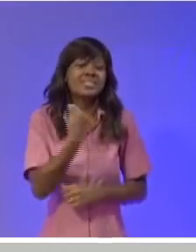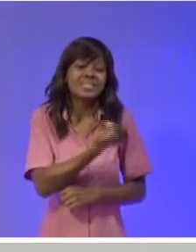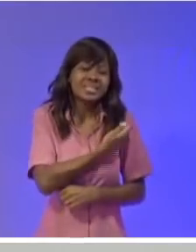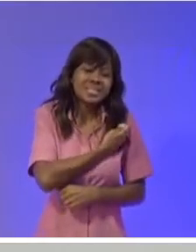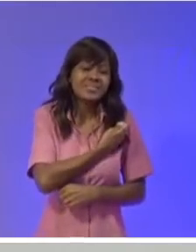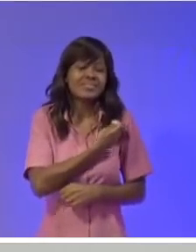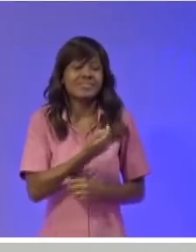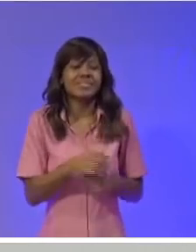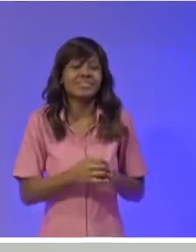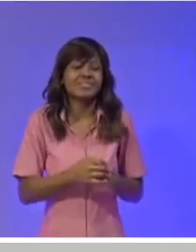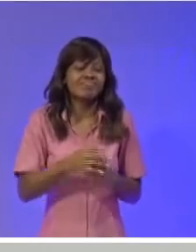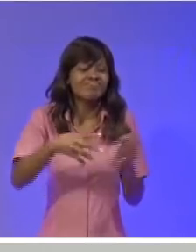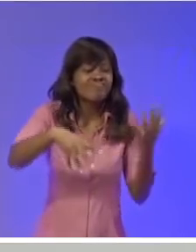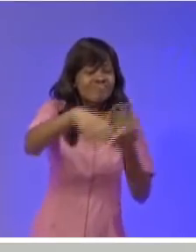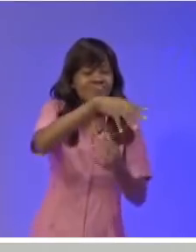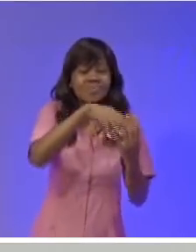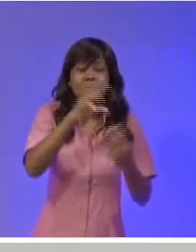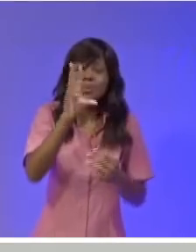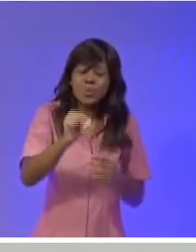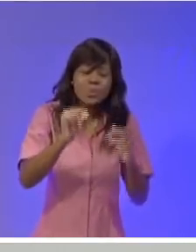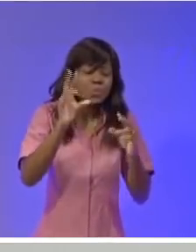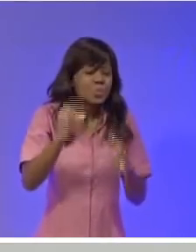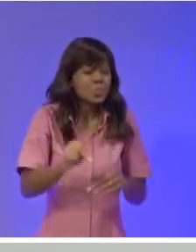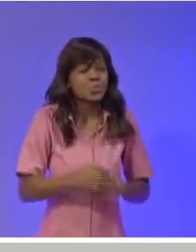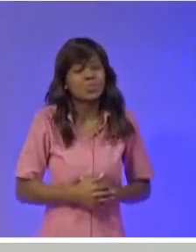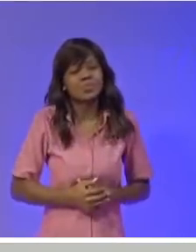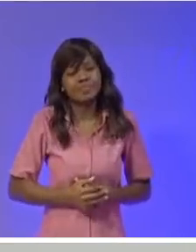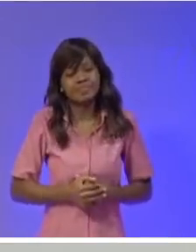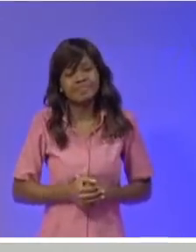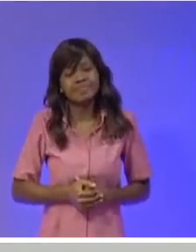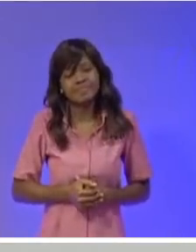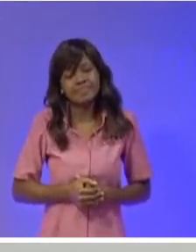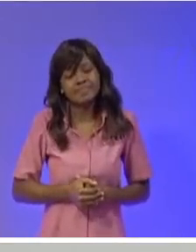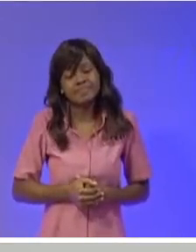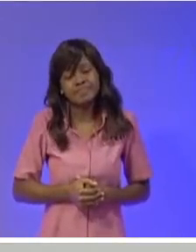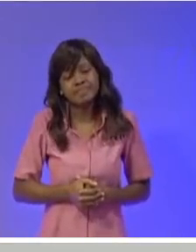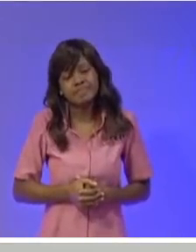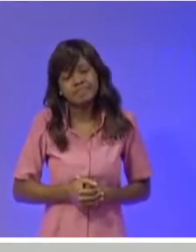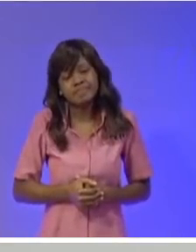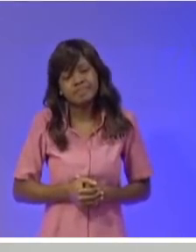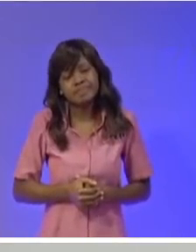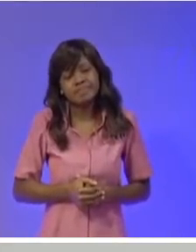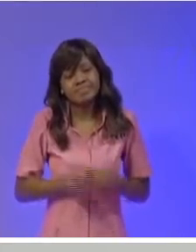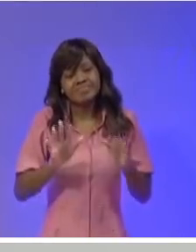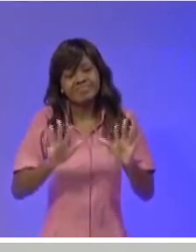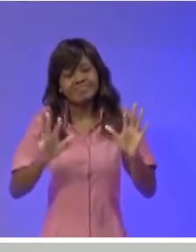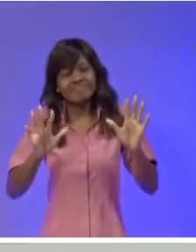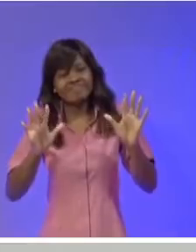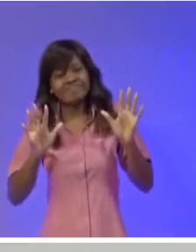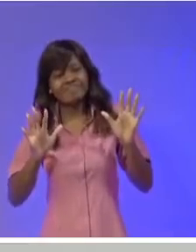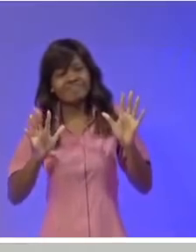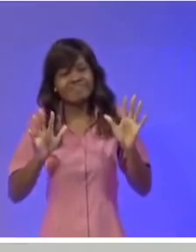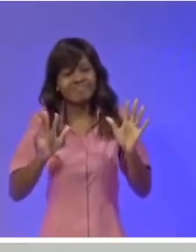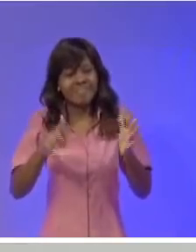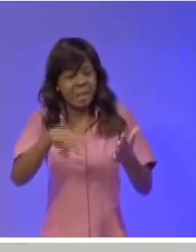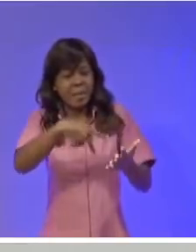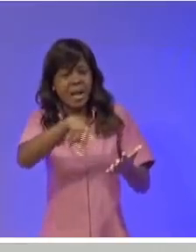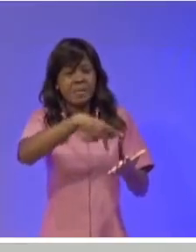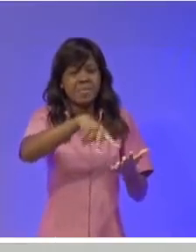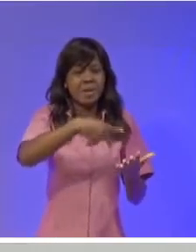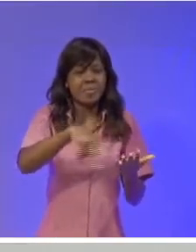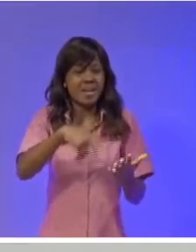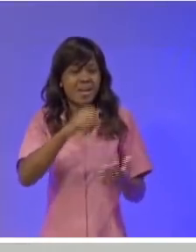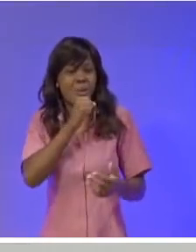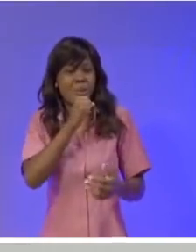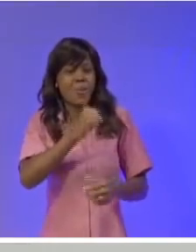persons that you don't know. Avoid the Old Year's Night, big lines, parties, ring in the new